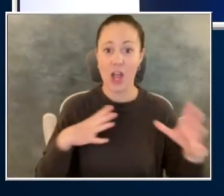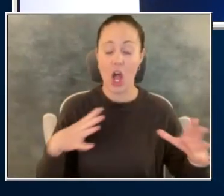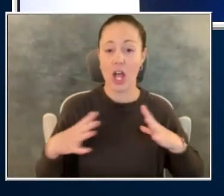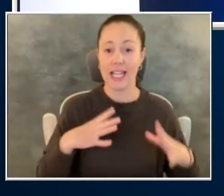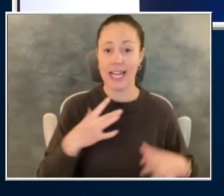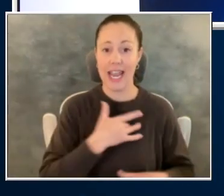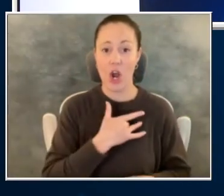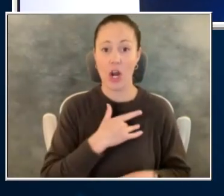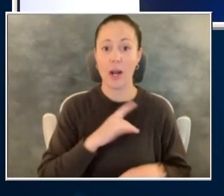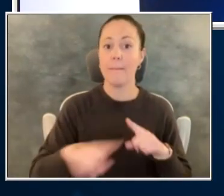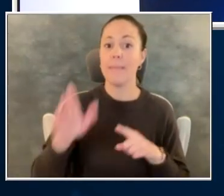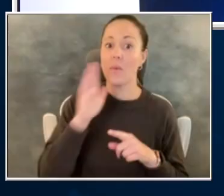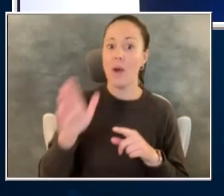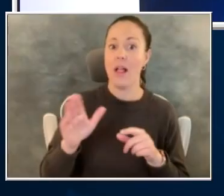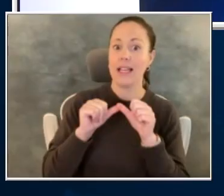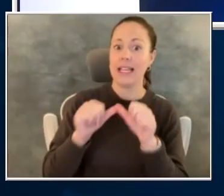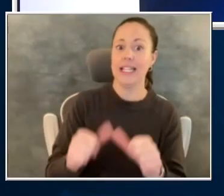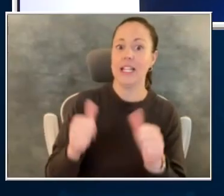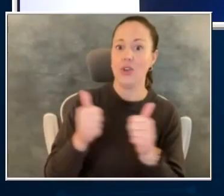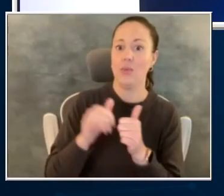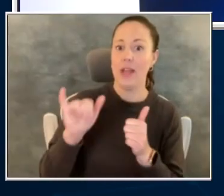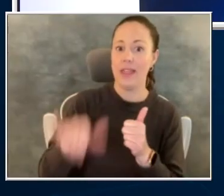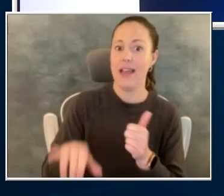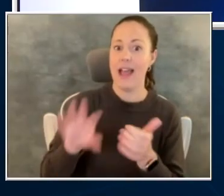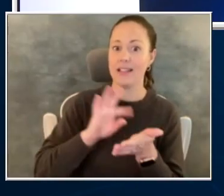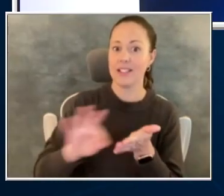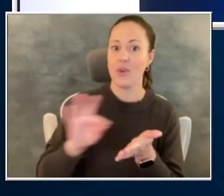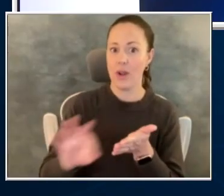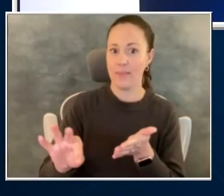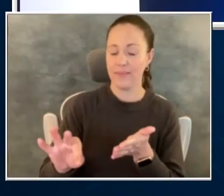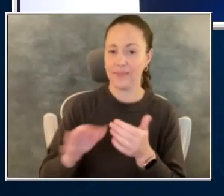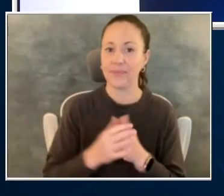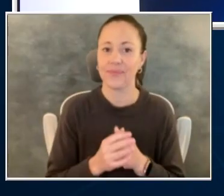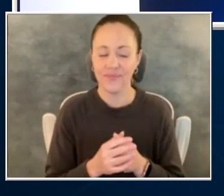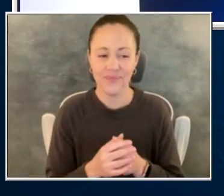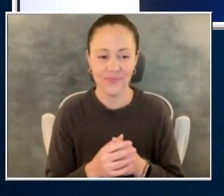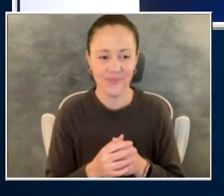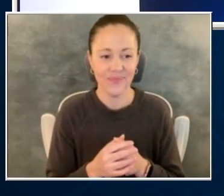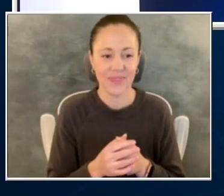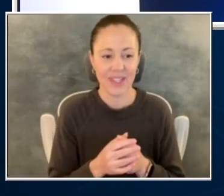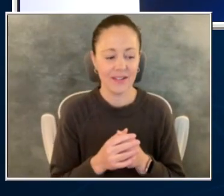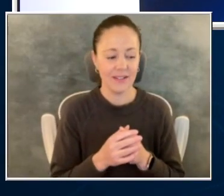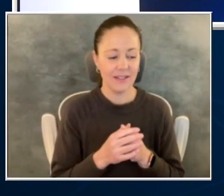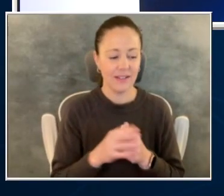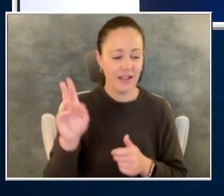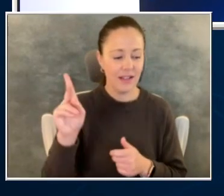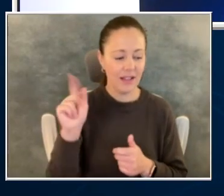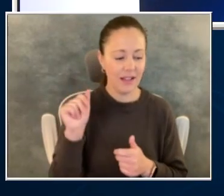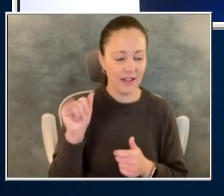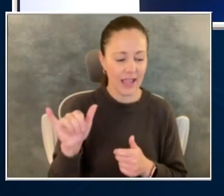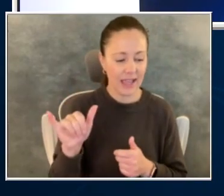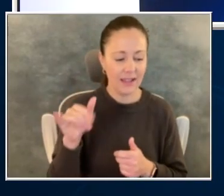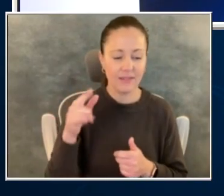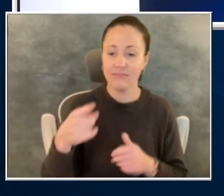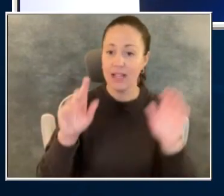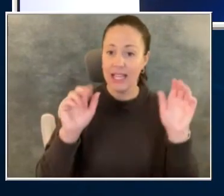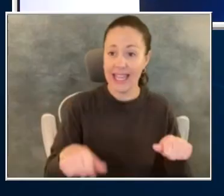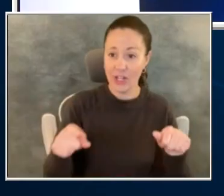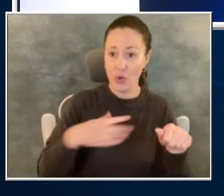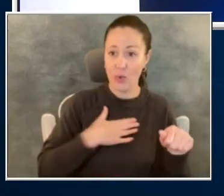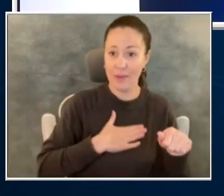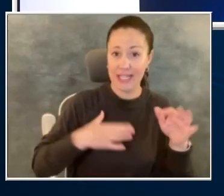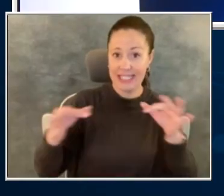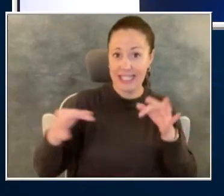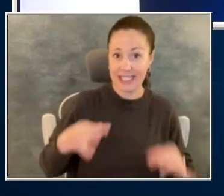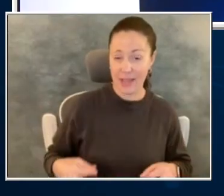with the holiday score, the cardiac score. Kay, can you explain to our guests, what is a cardio